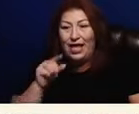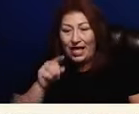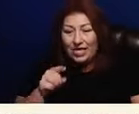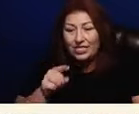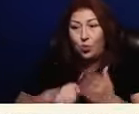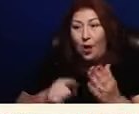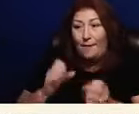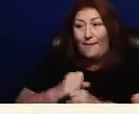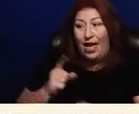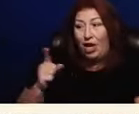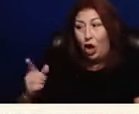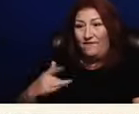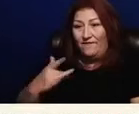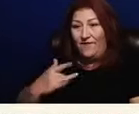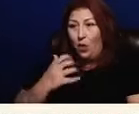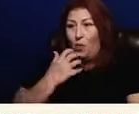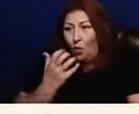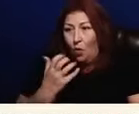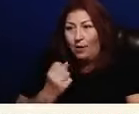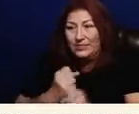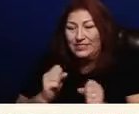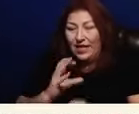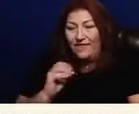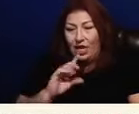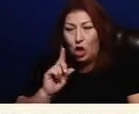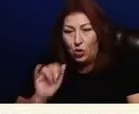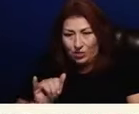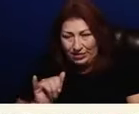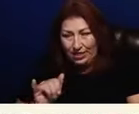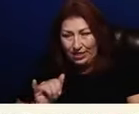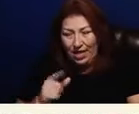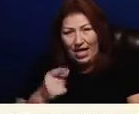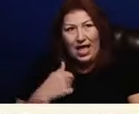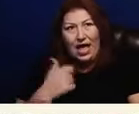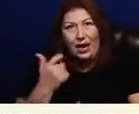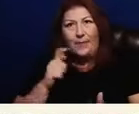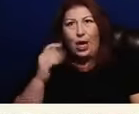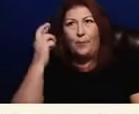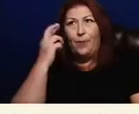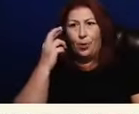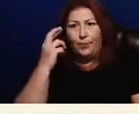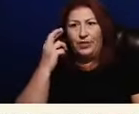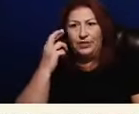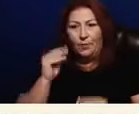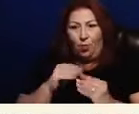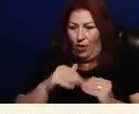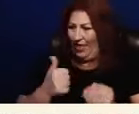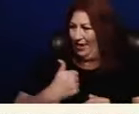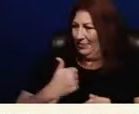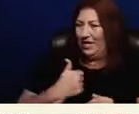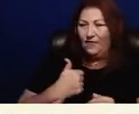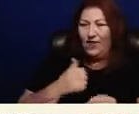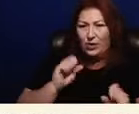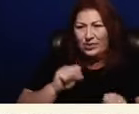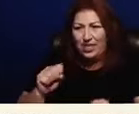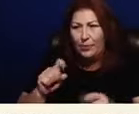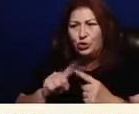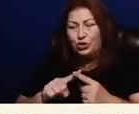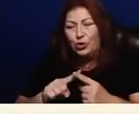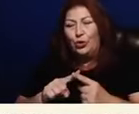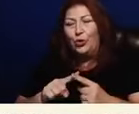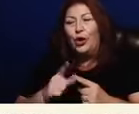warm, safe, and cozy. And when he was able to see that he had a bigger purpose outside of himself, when he was able to move past that view